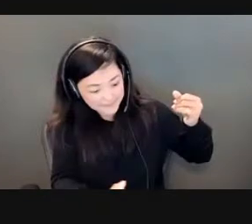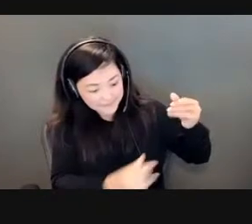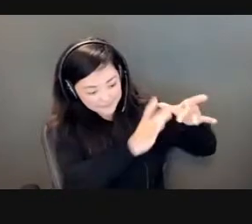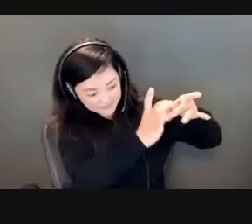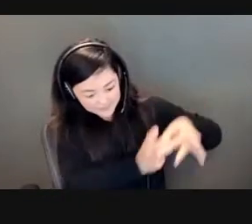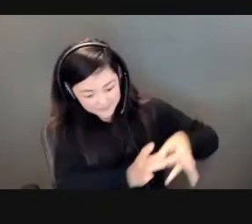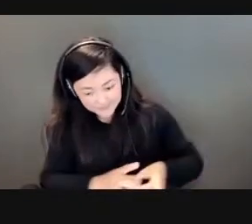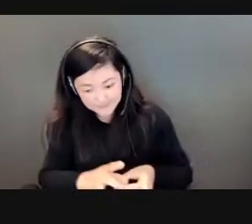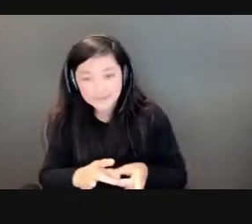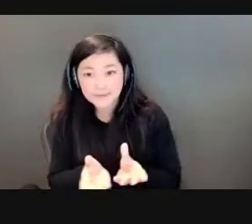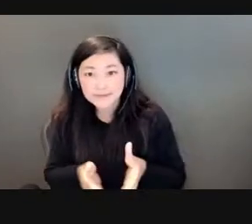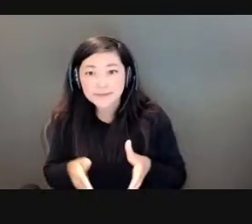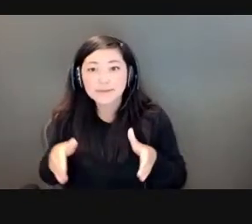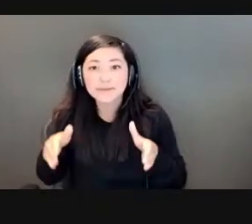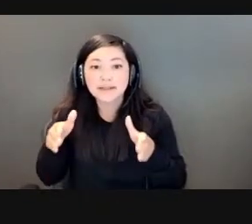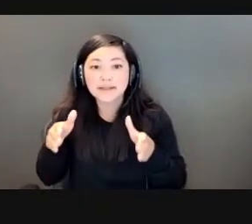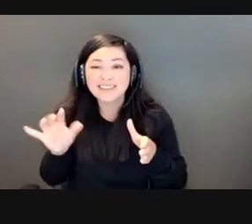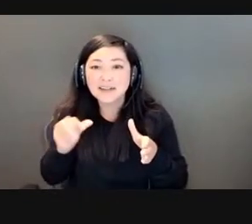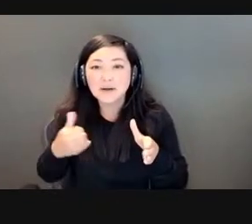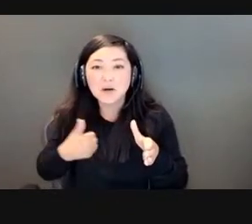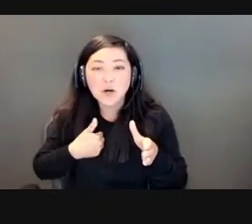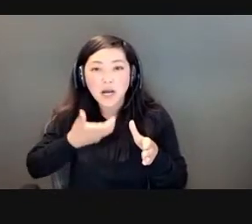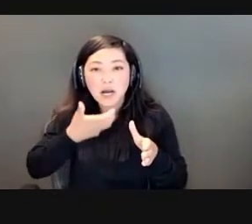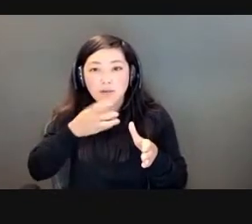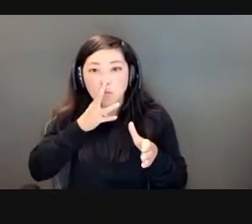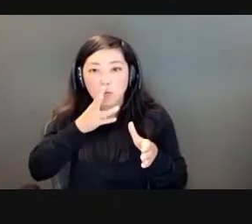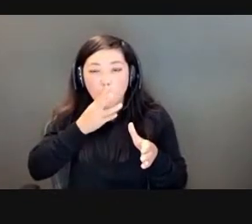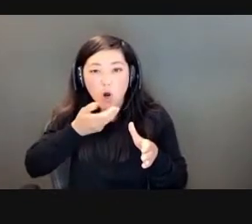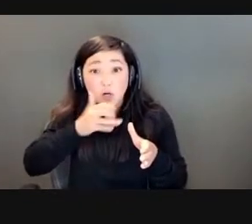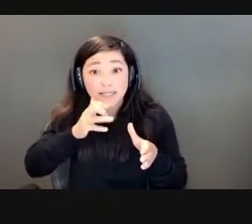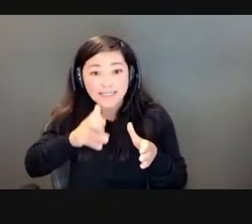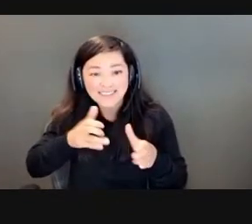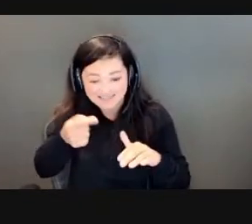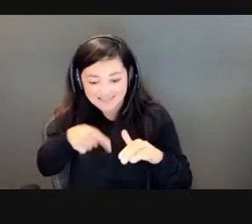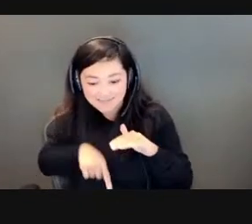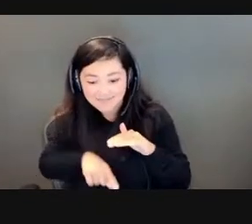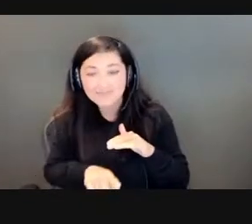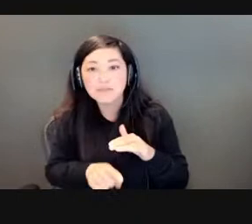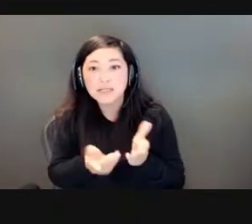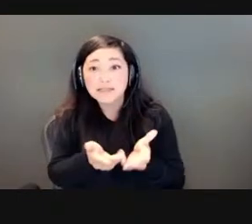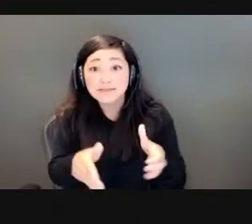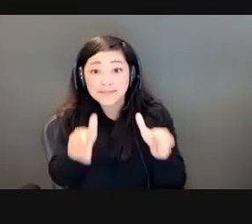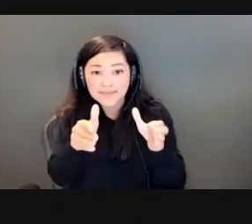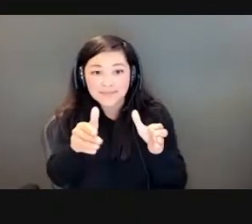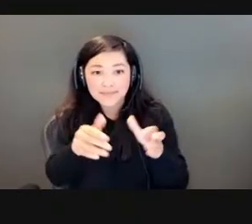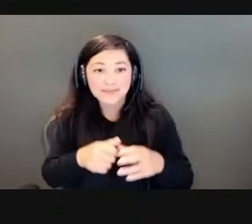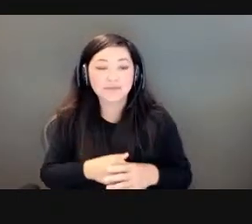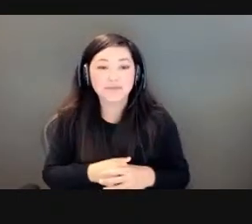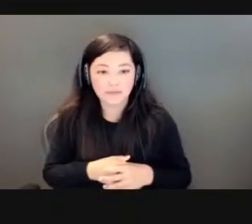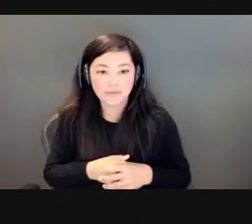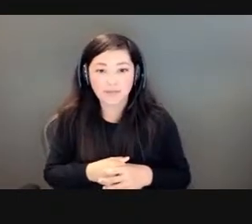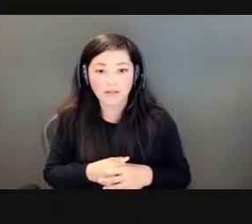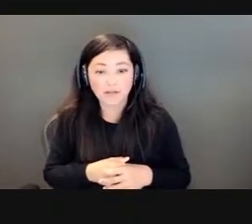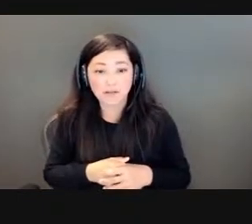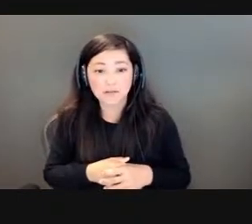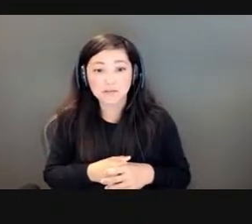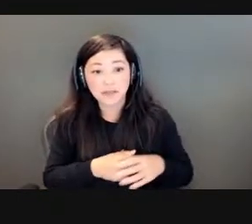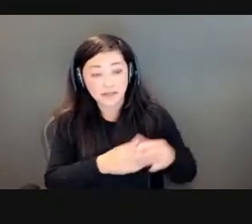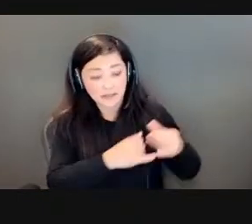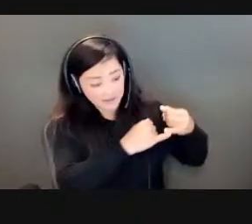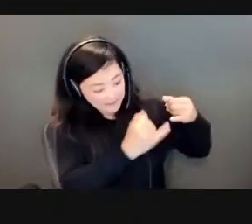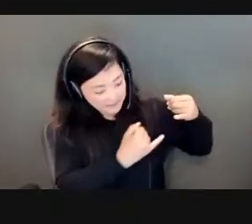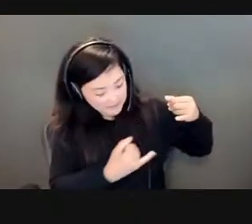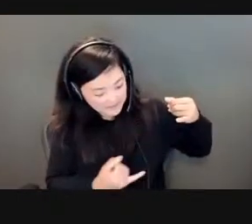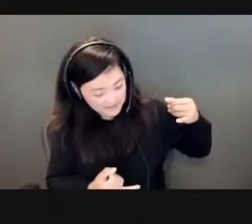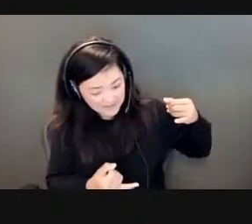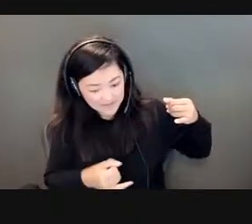it's showing my water heater that is below my kitchen sink. And then the shower hose actually goes into